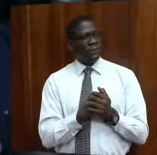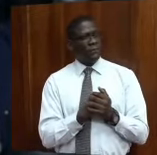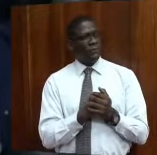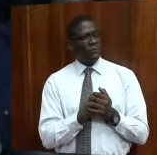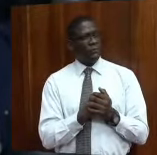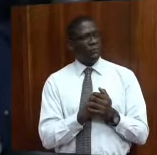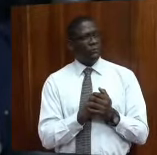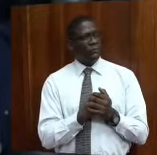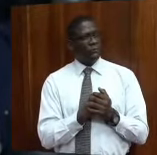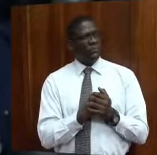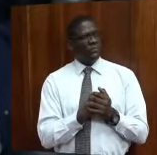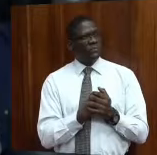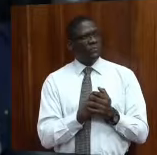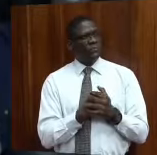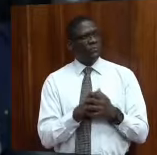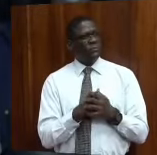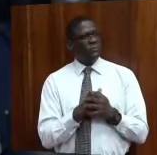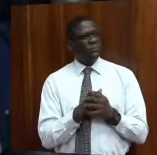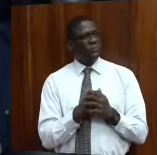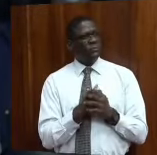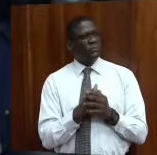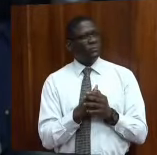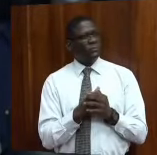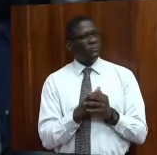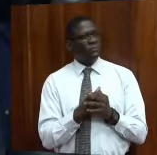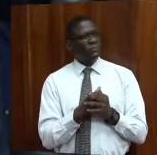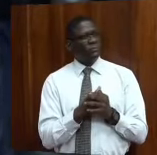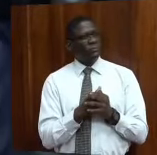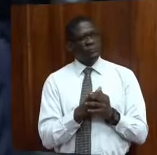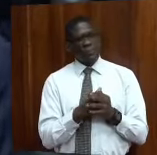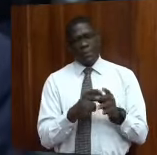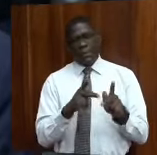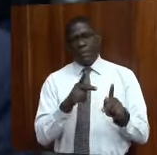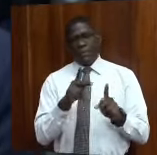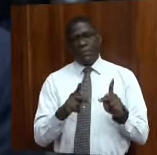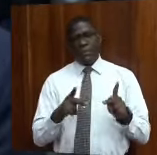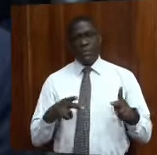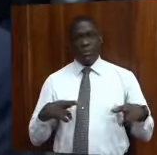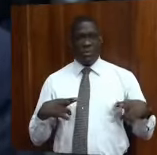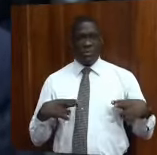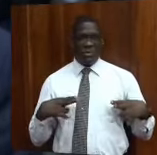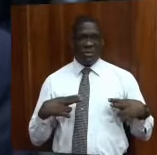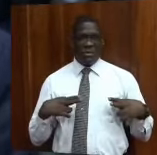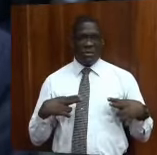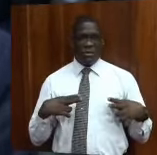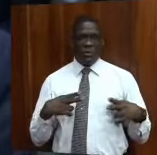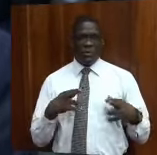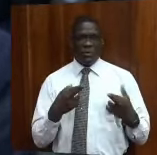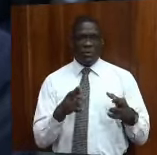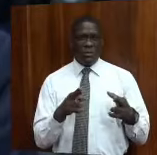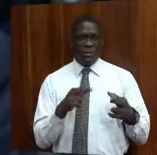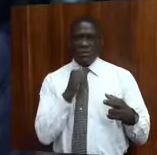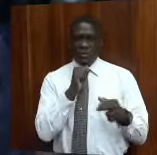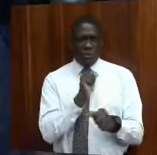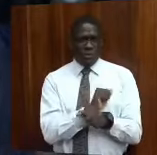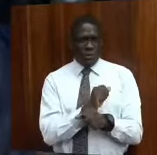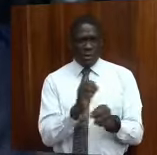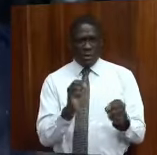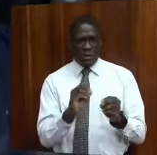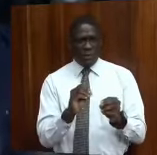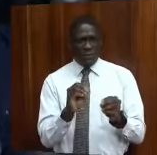benefit from the new income tax relief while being subjected to the same pressures of the rising cost of